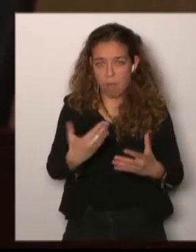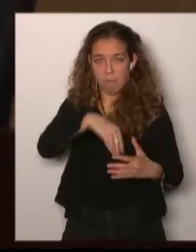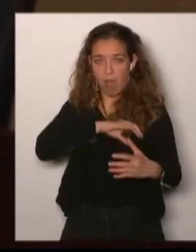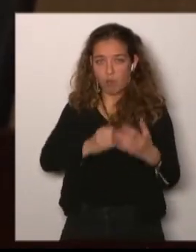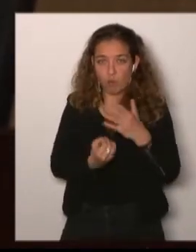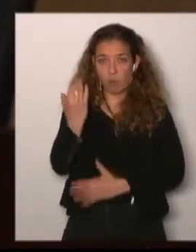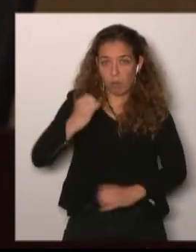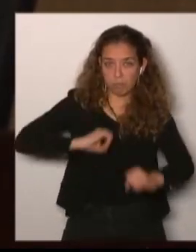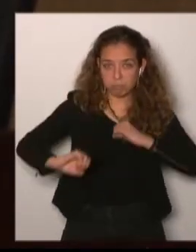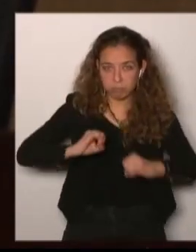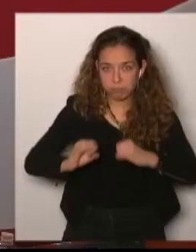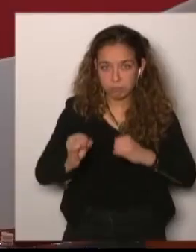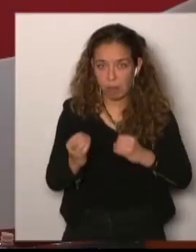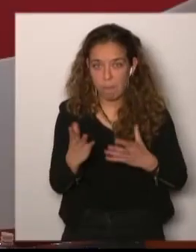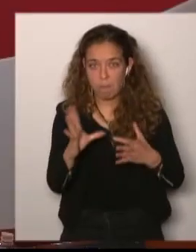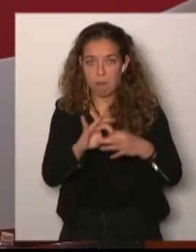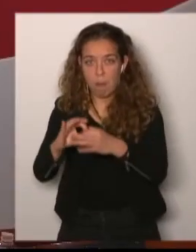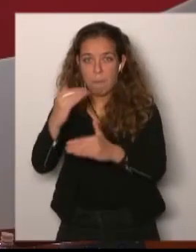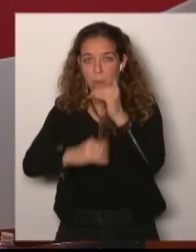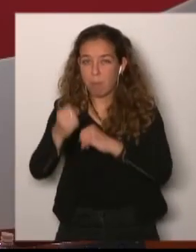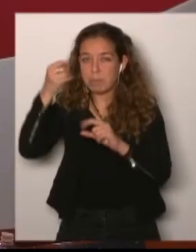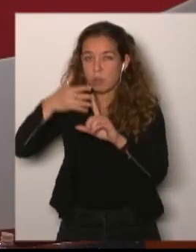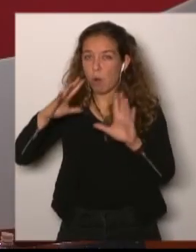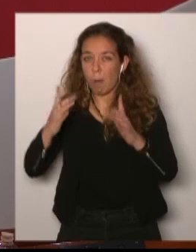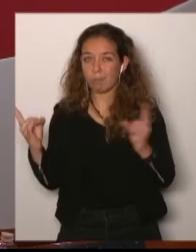will you benefit one from the other?